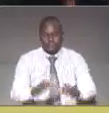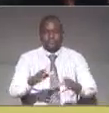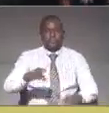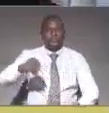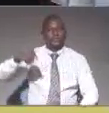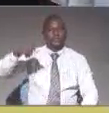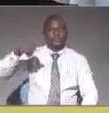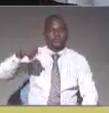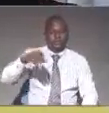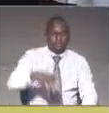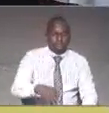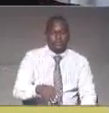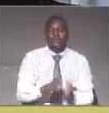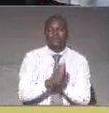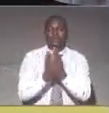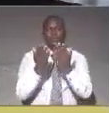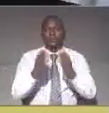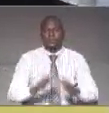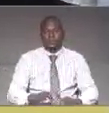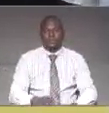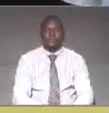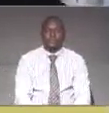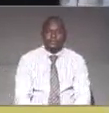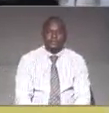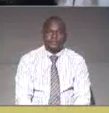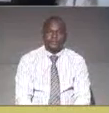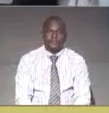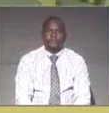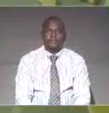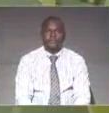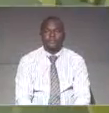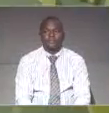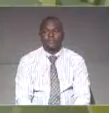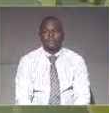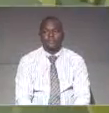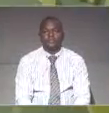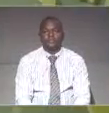Evu Muvu. I'm Nafka Farida, reporting.